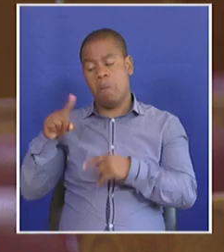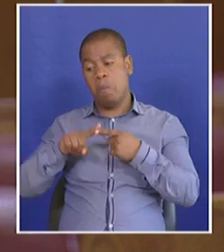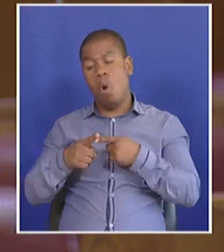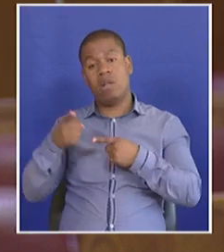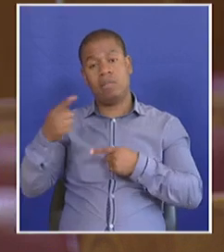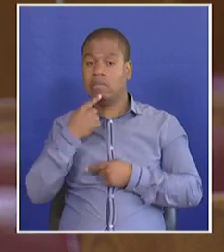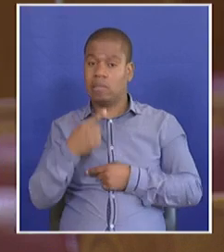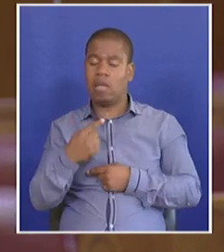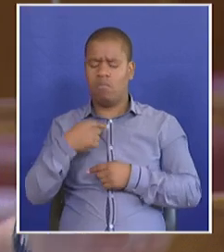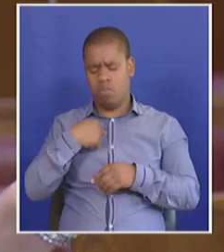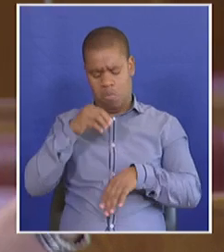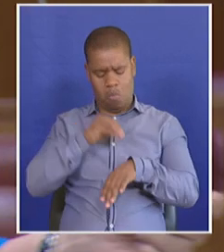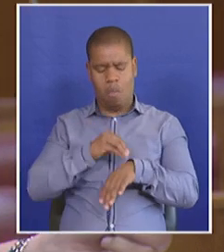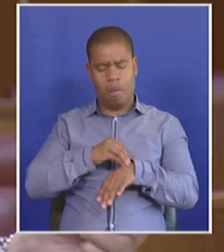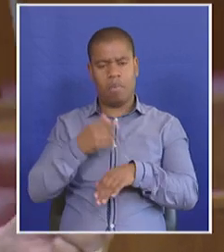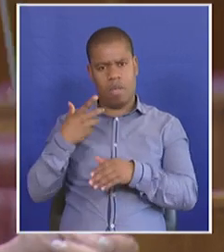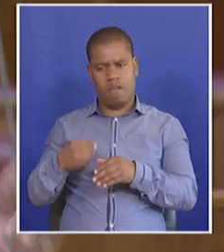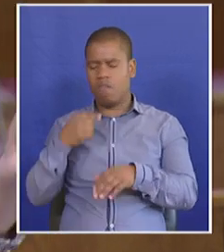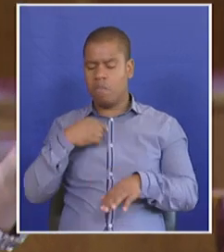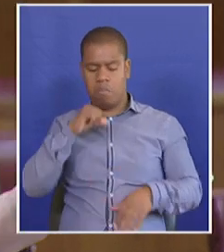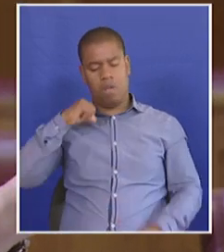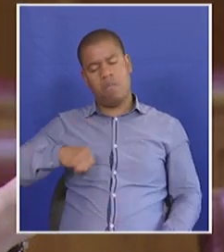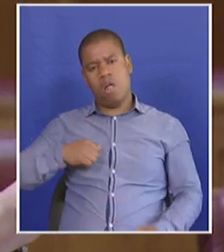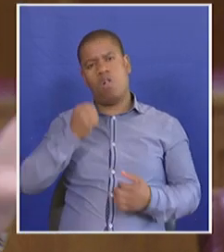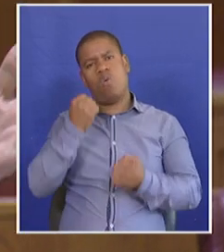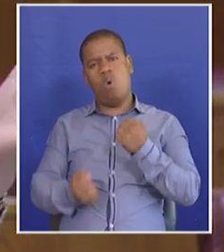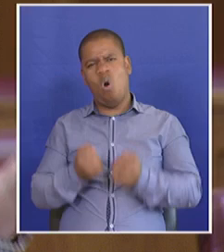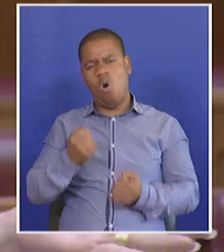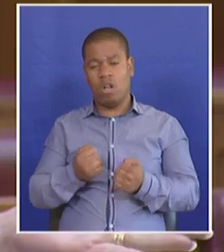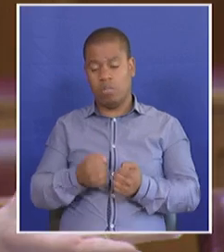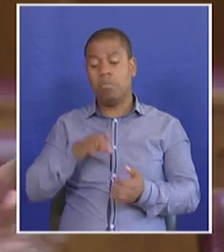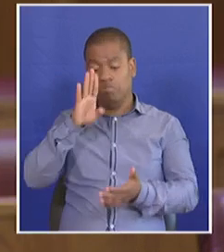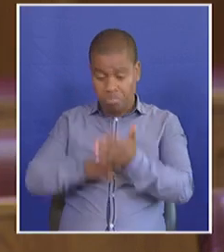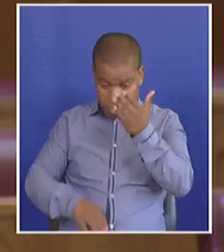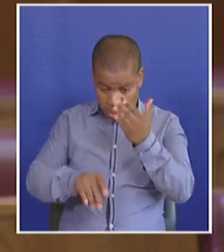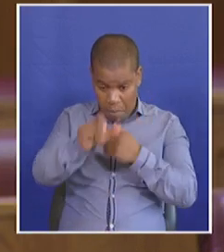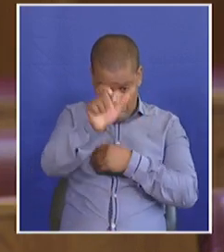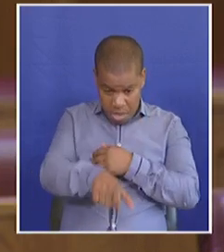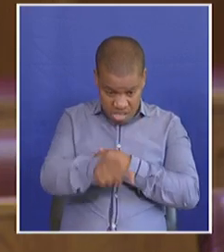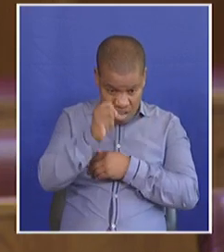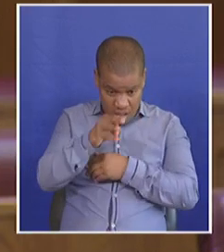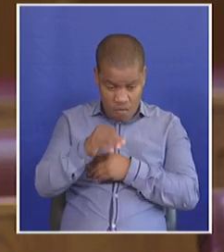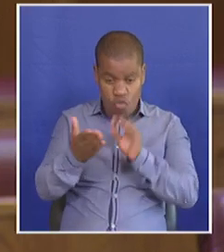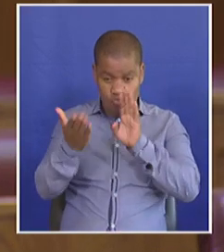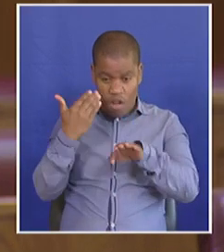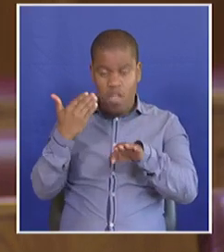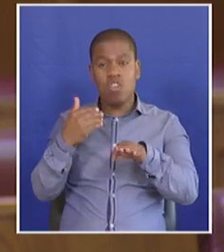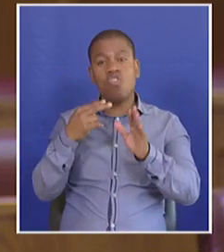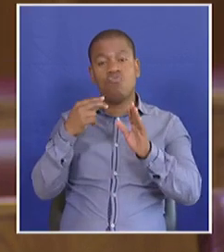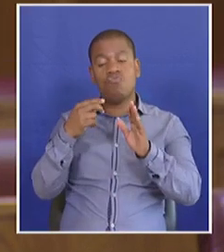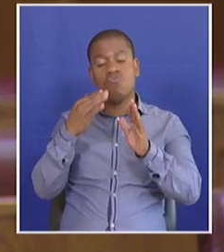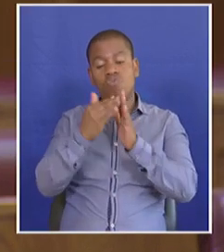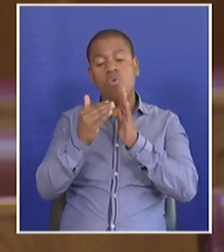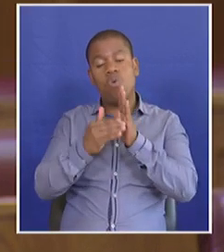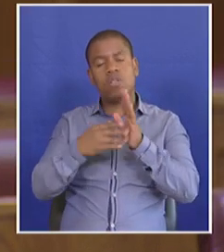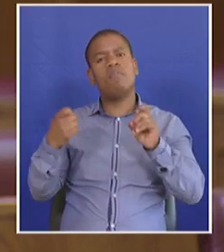I have a problem, is the municipal courts do traffic fines or whatever. But in the case of raw sewage